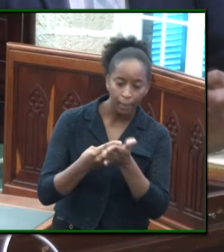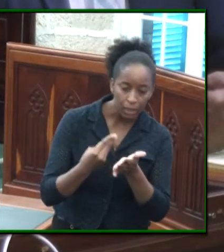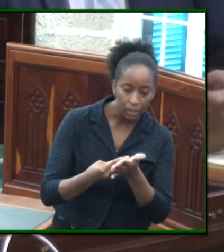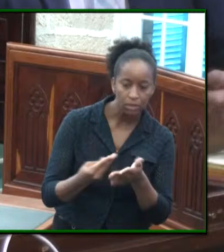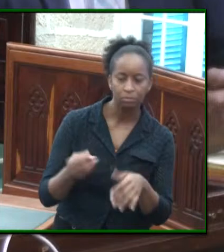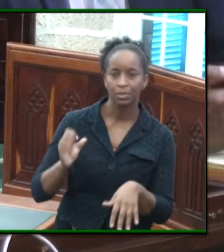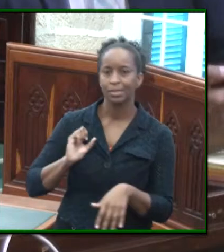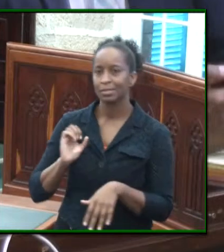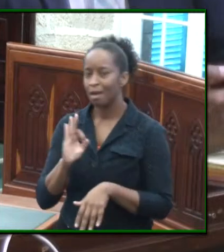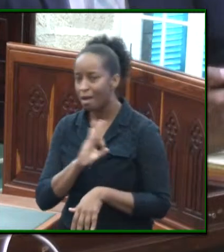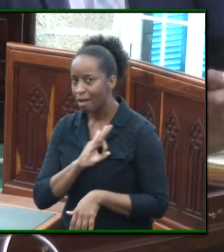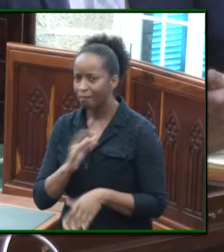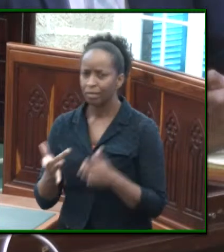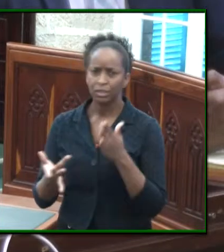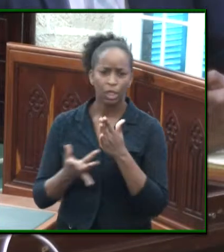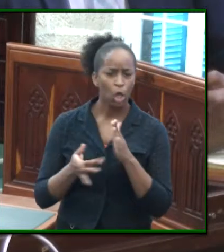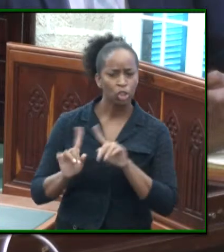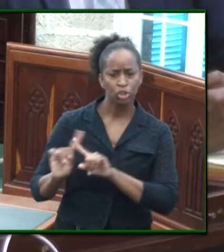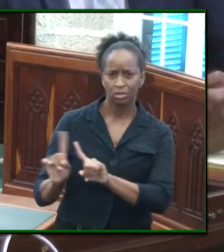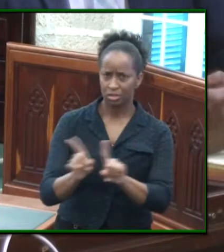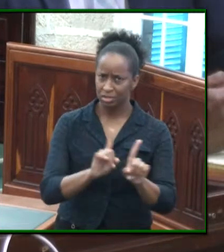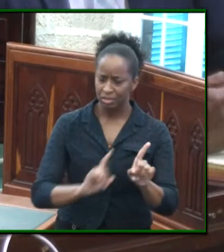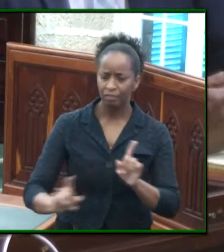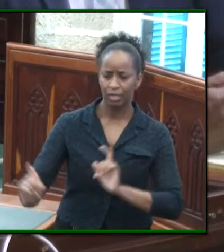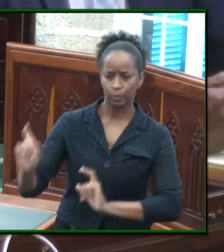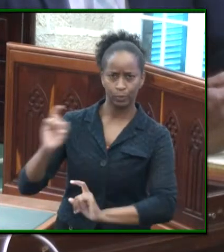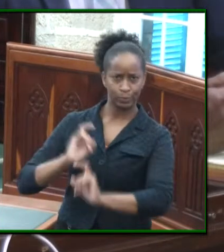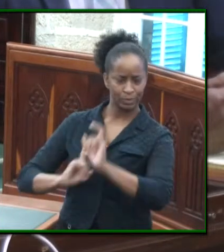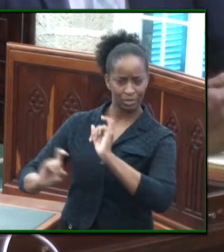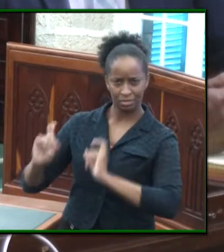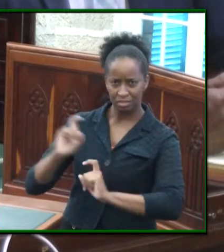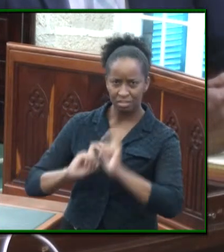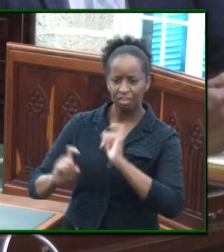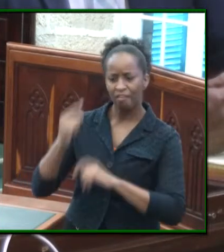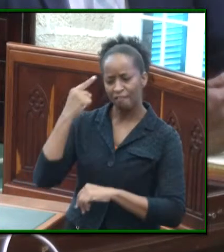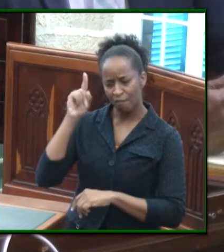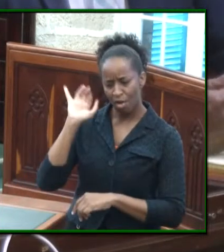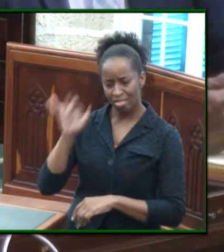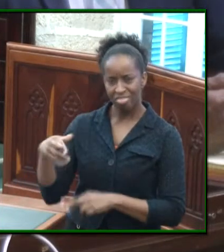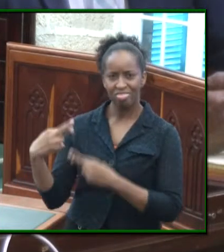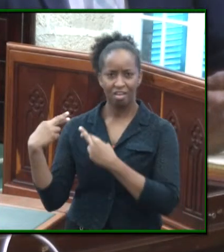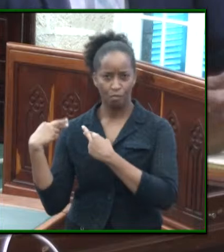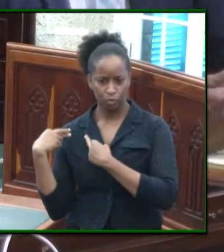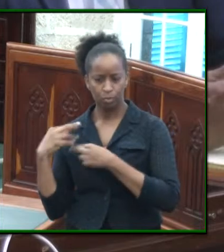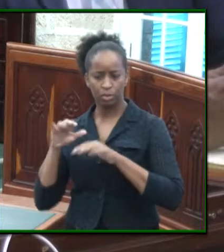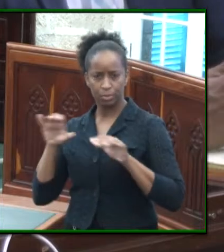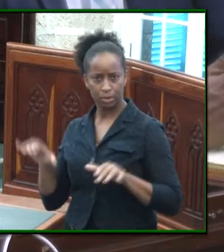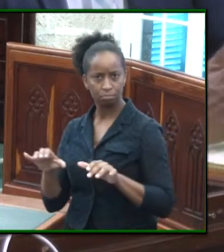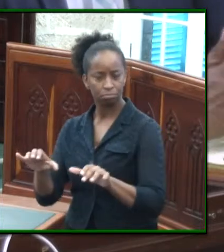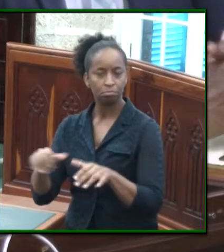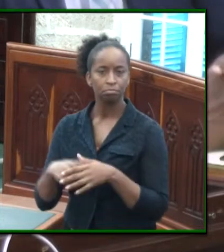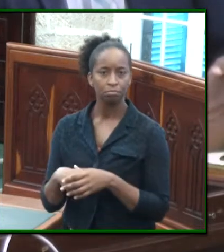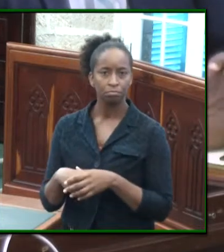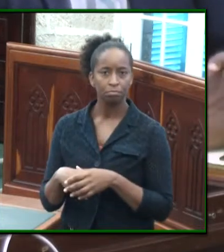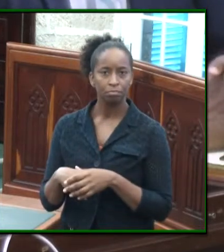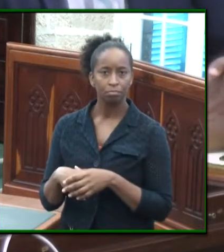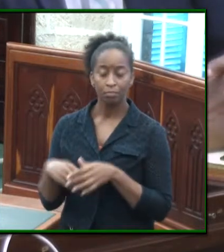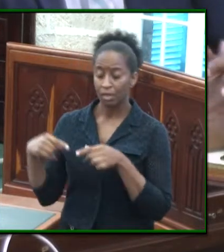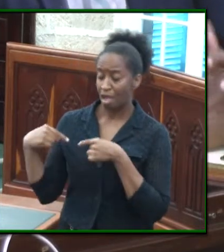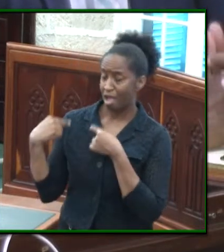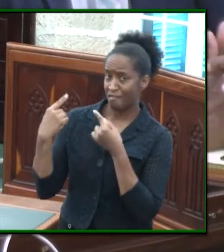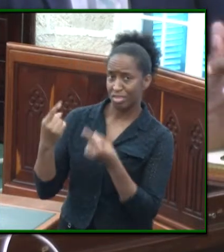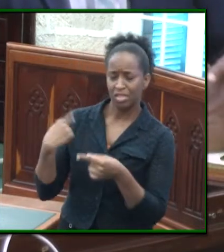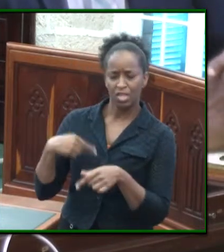what we've done in years past. We shall deliver for the people of Barbados. It is true that